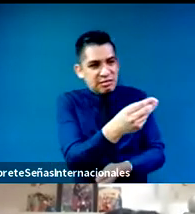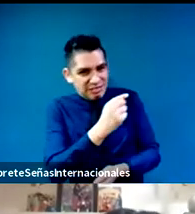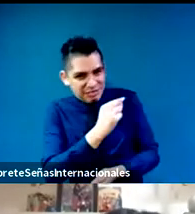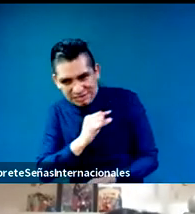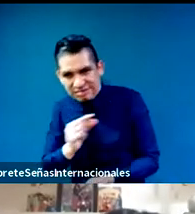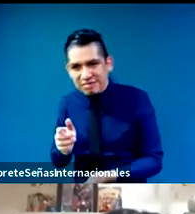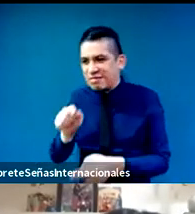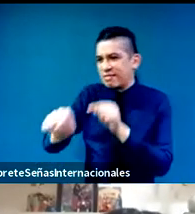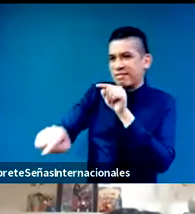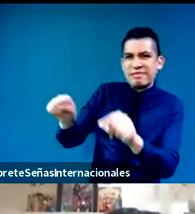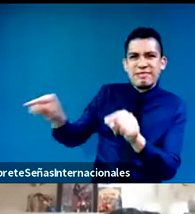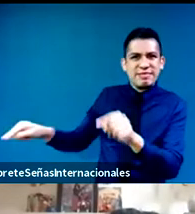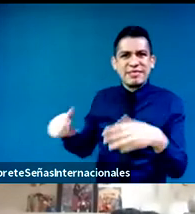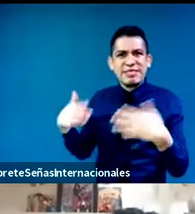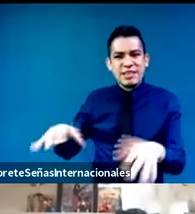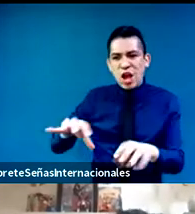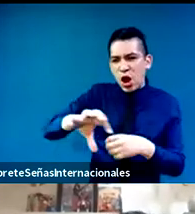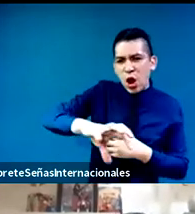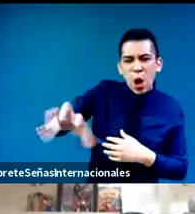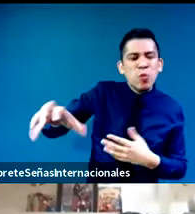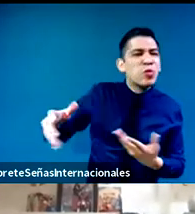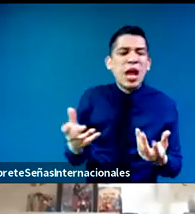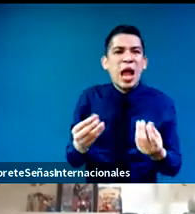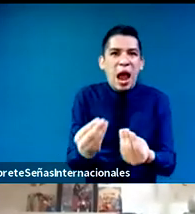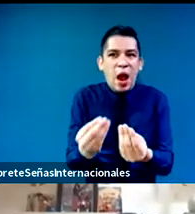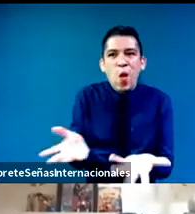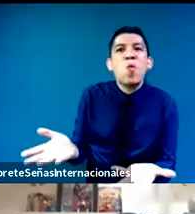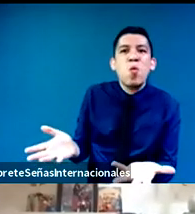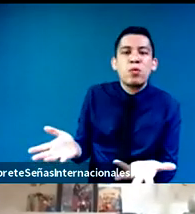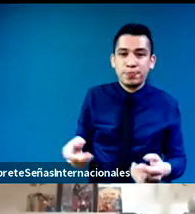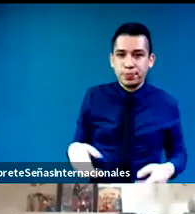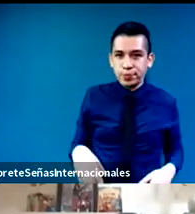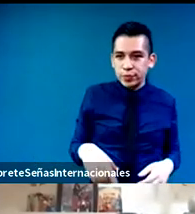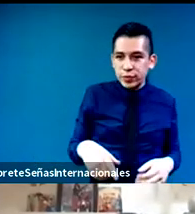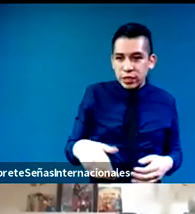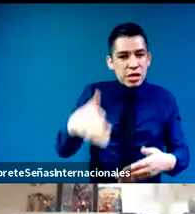And finally, a question for Ms. Sprechmann.